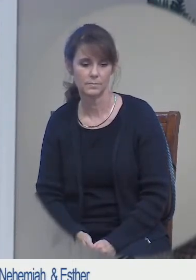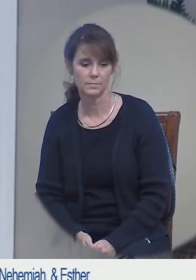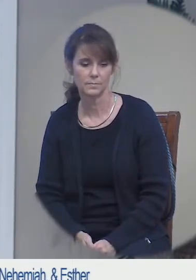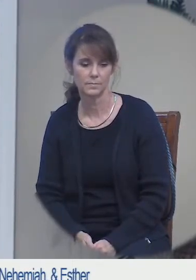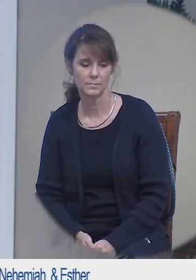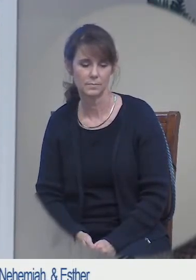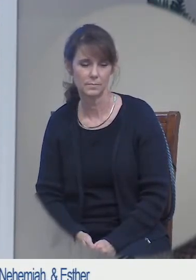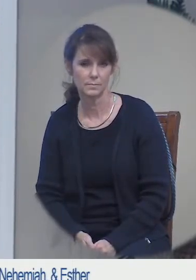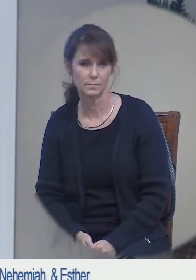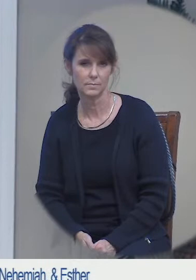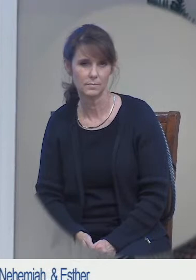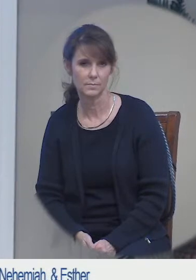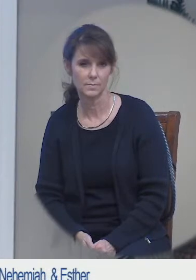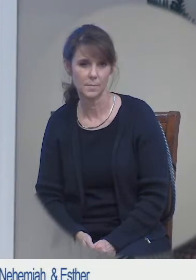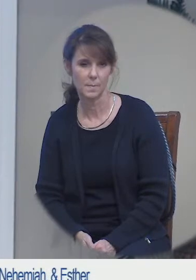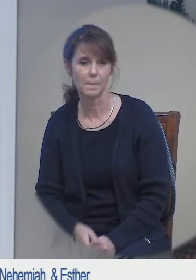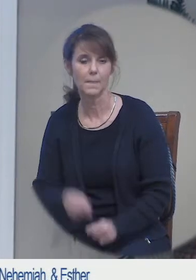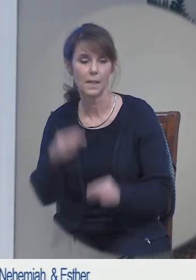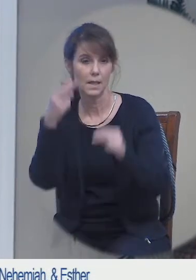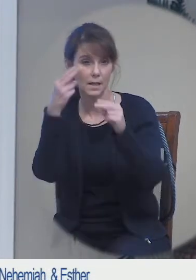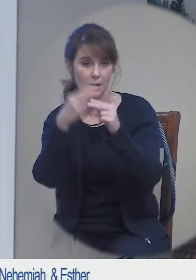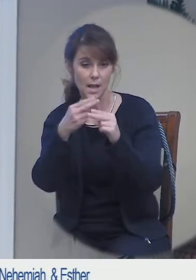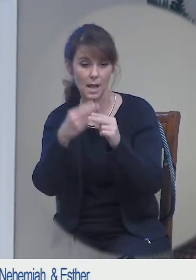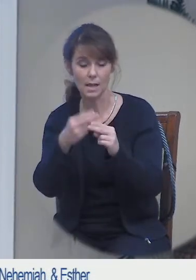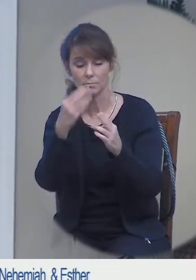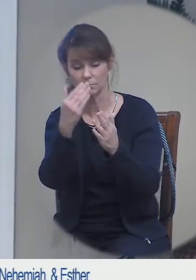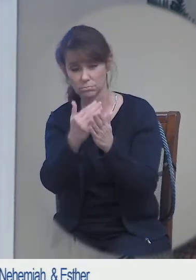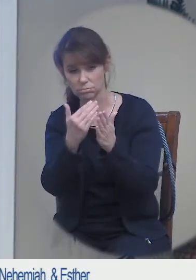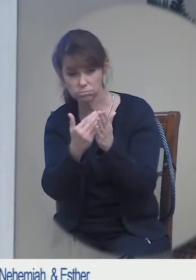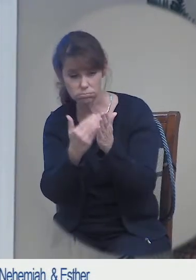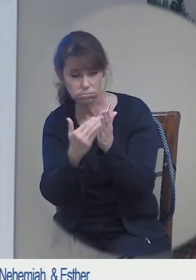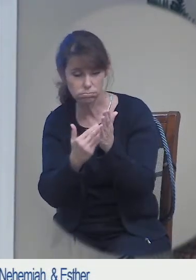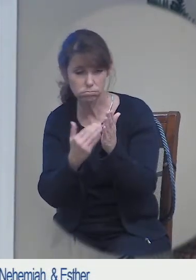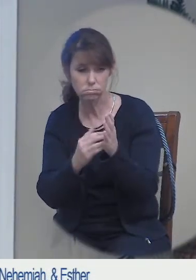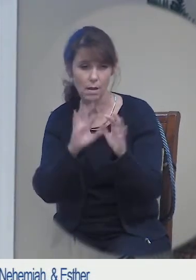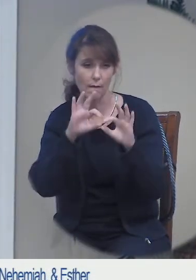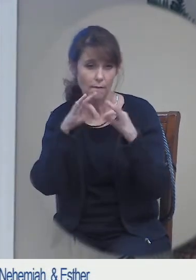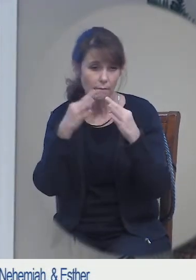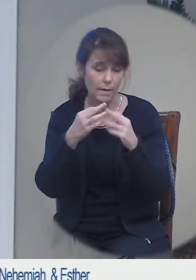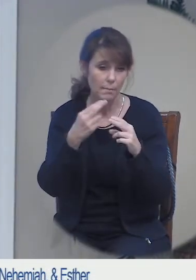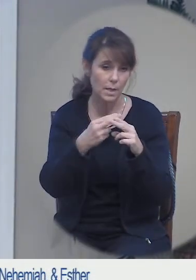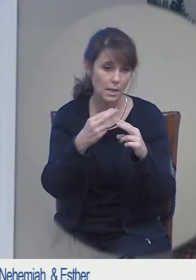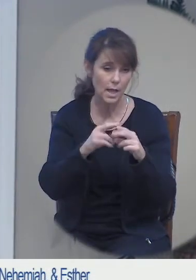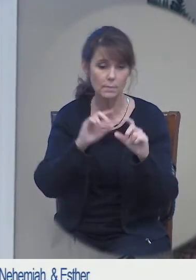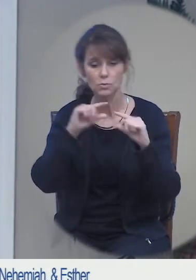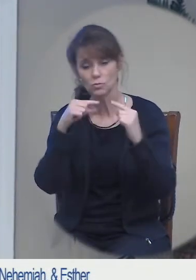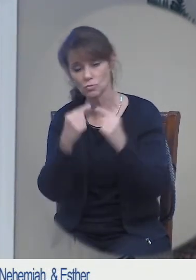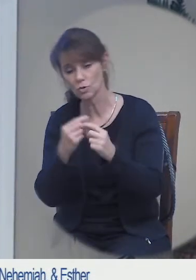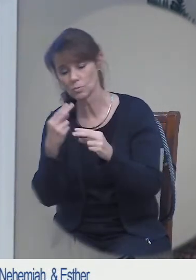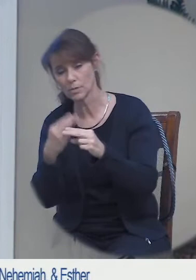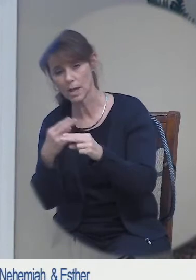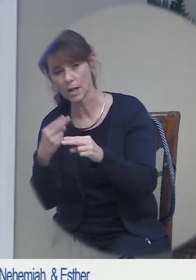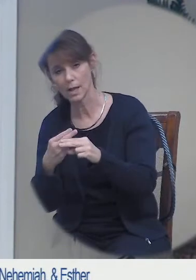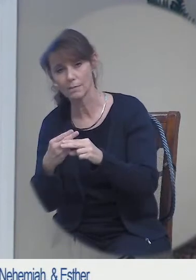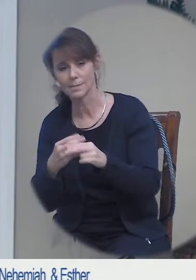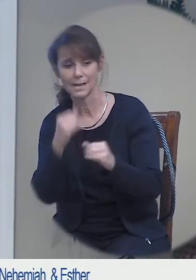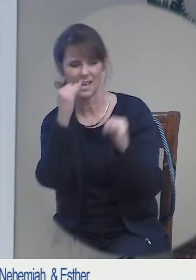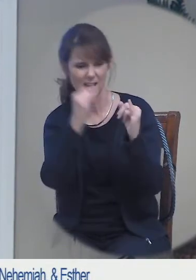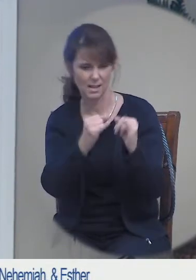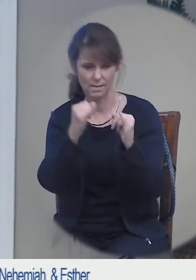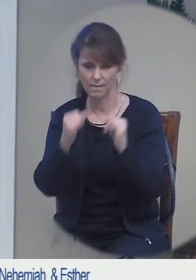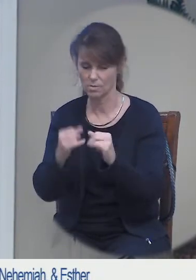As you kind of go down through this list, it lists family names, it lists all of these different groups. It tells us each individual is